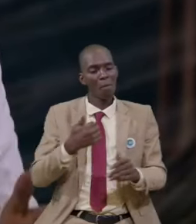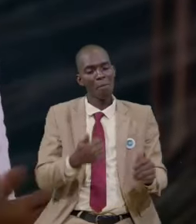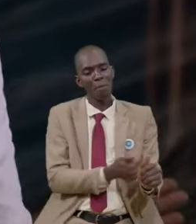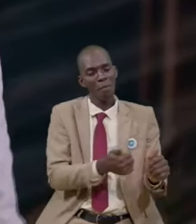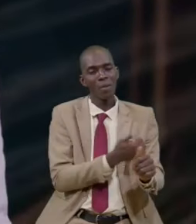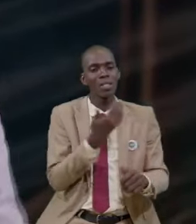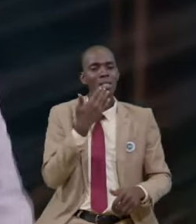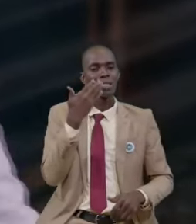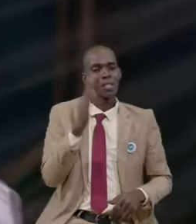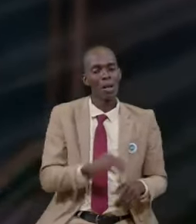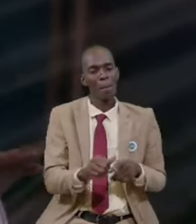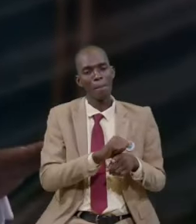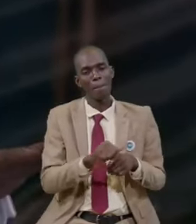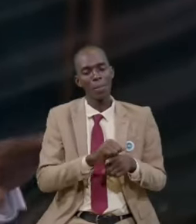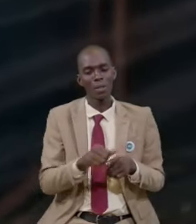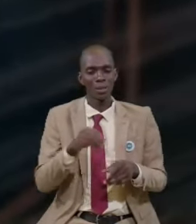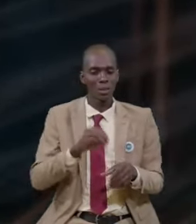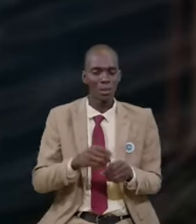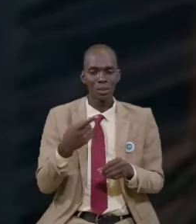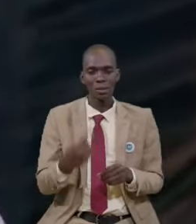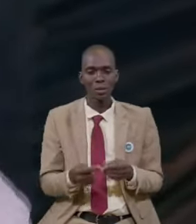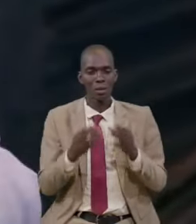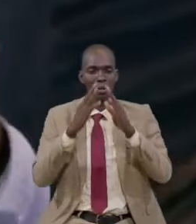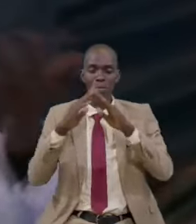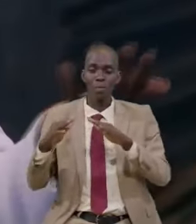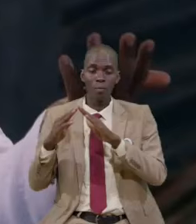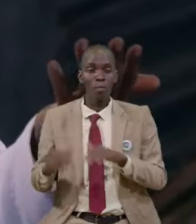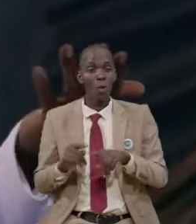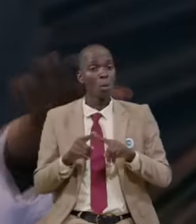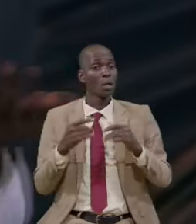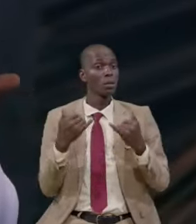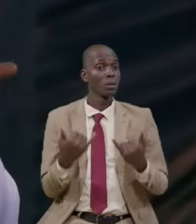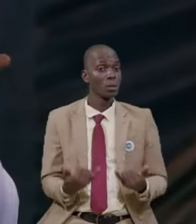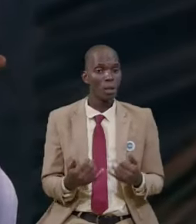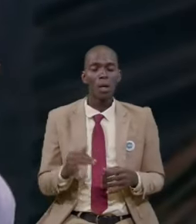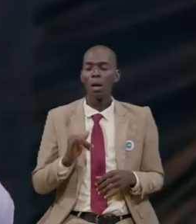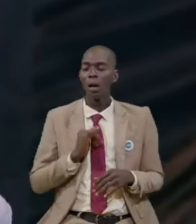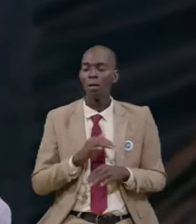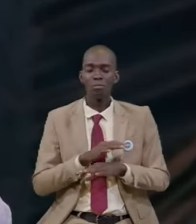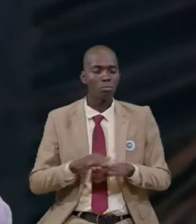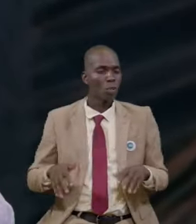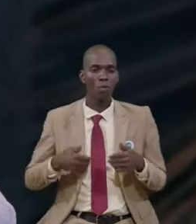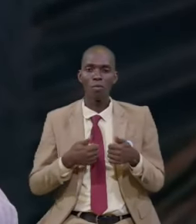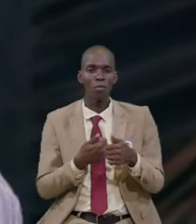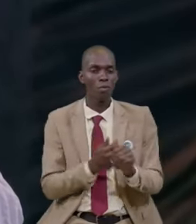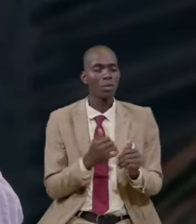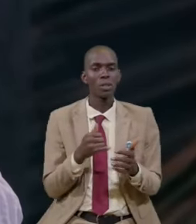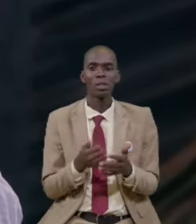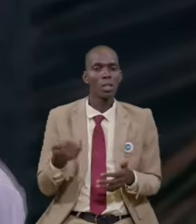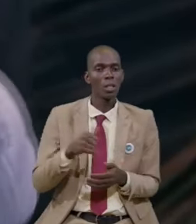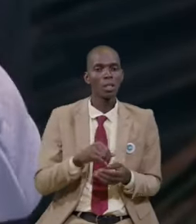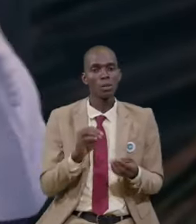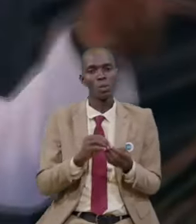But now I don't do all those things anymore, because on the memorable day that I